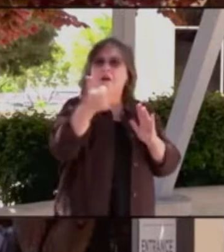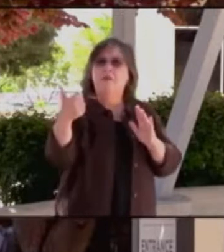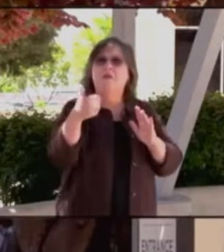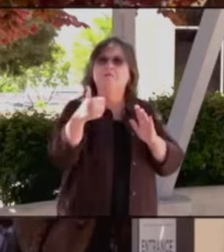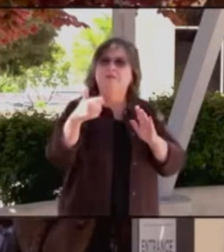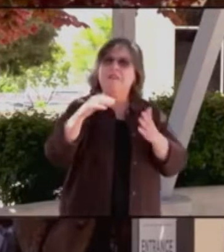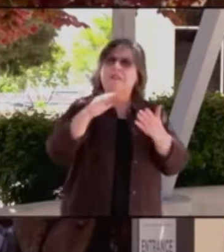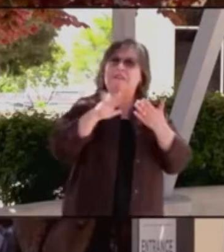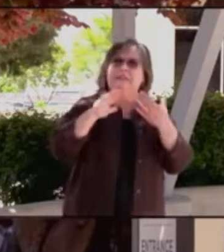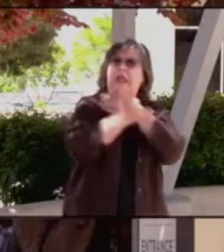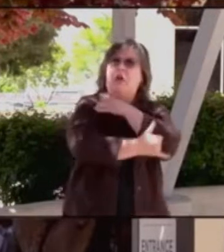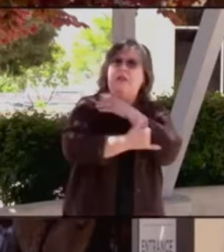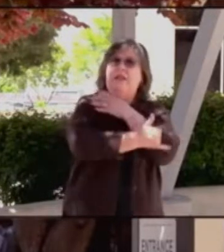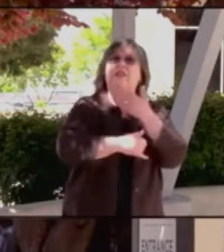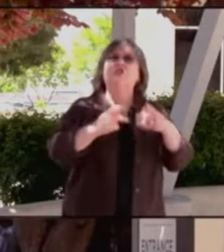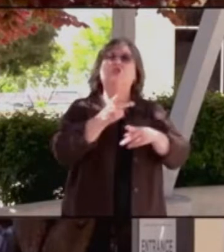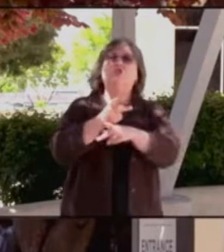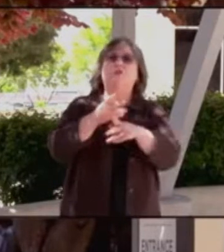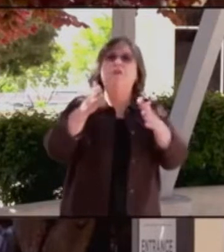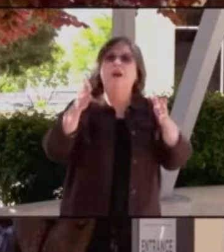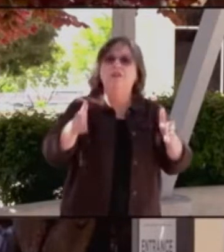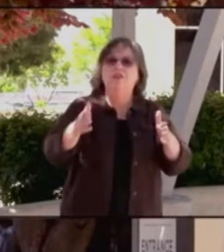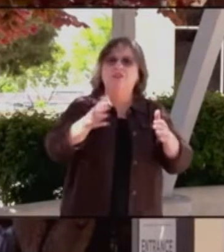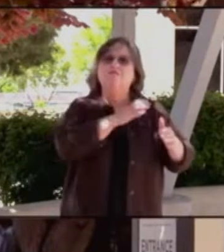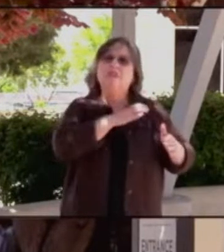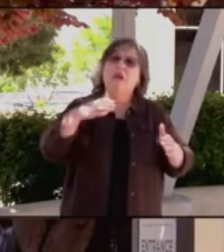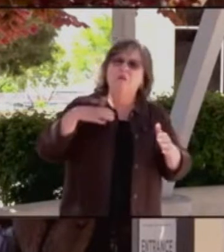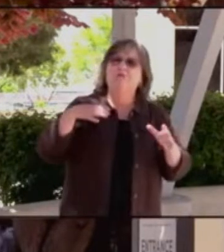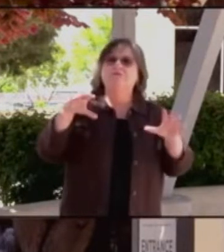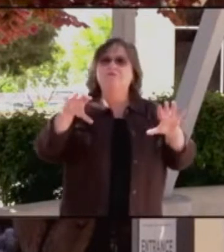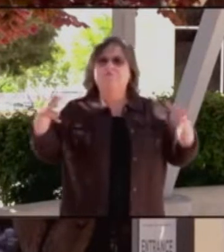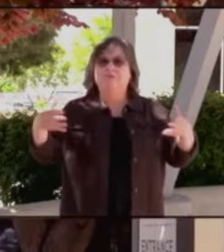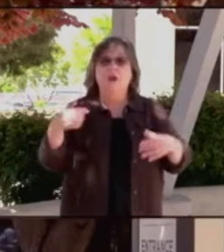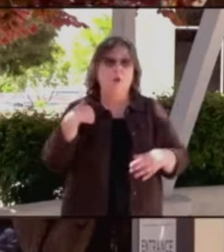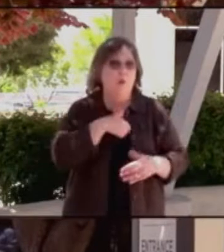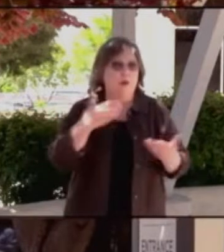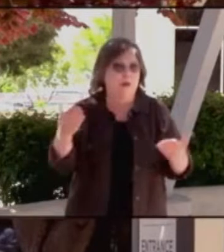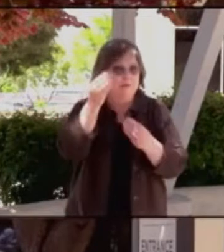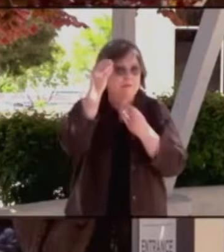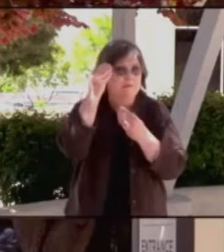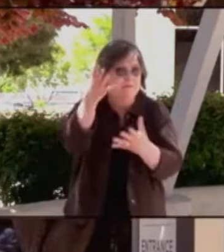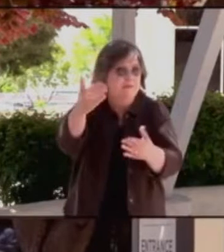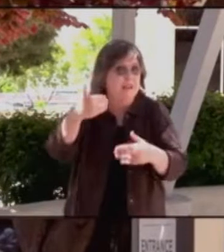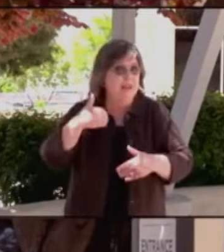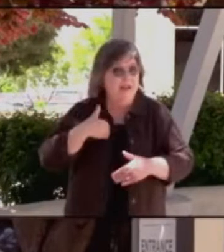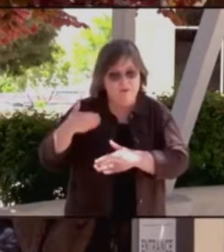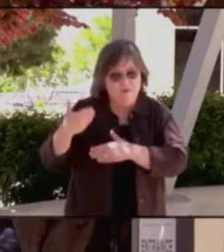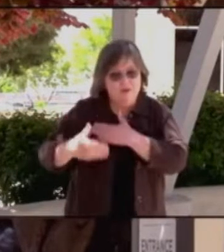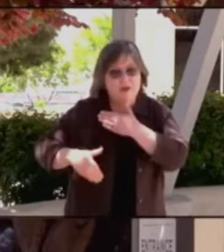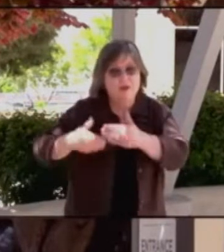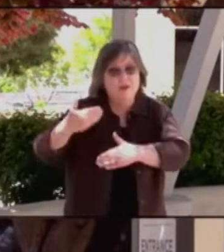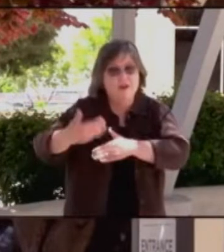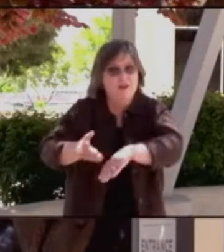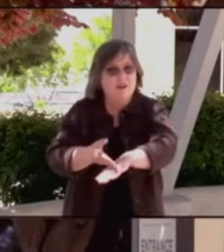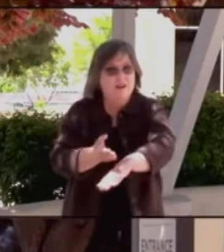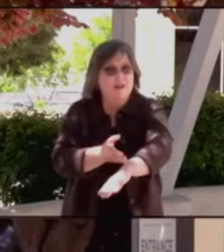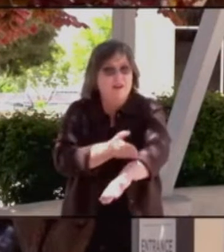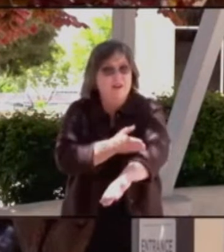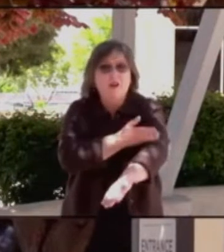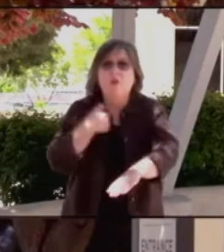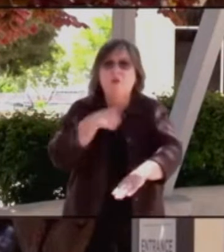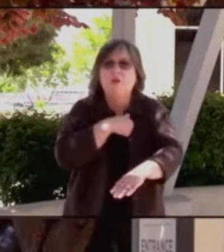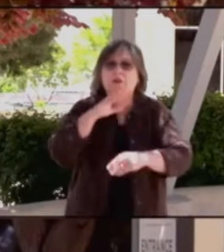important announcements about the county's progress in combating COVID-19, including declining cases,